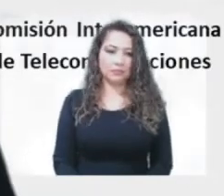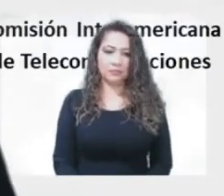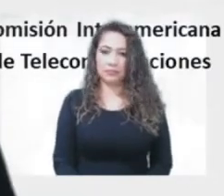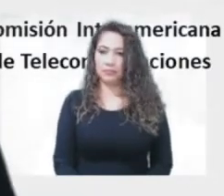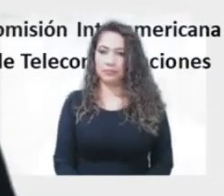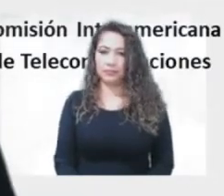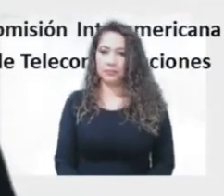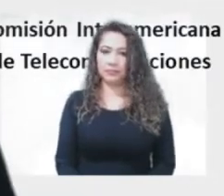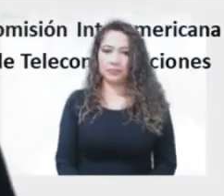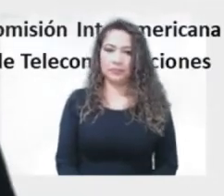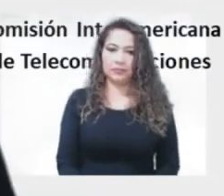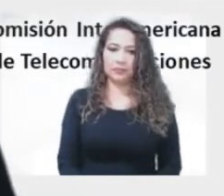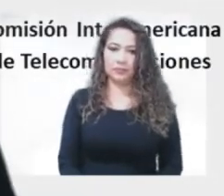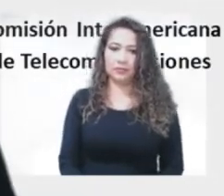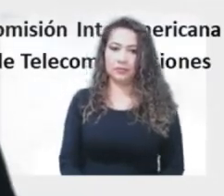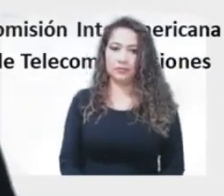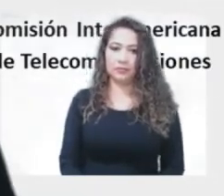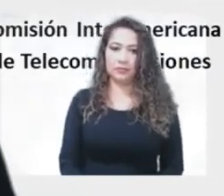instance,